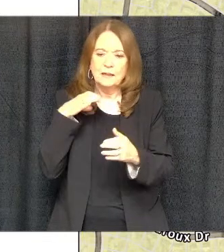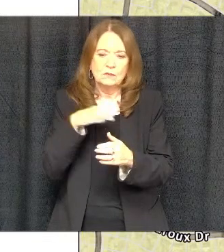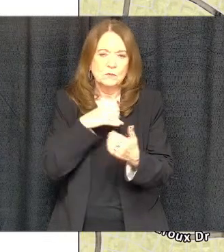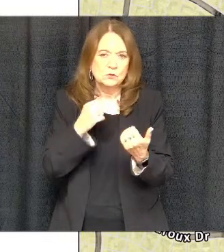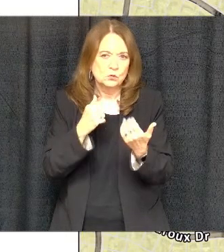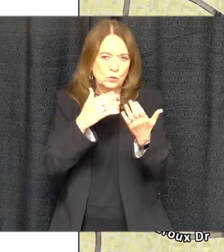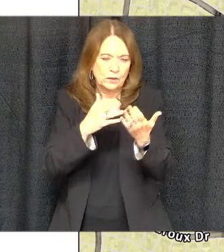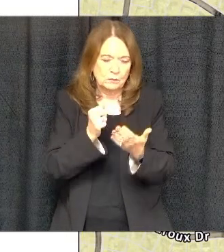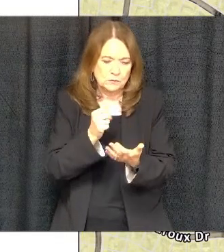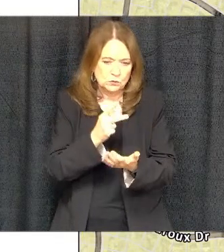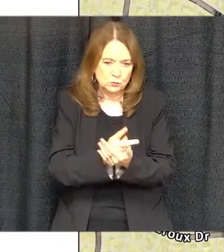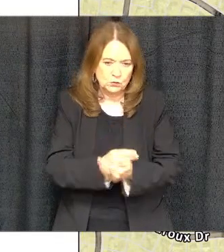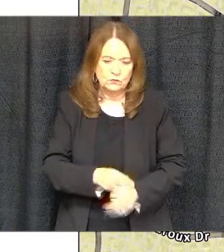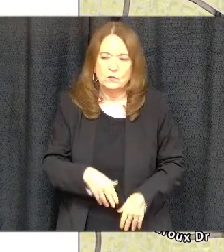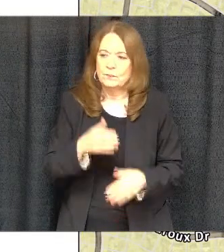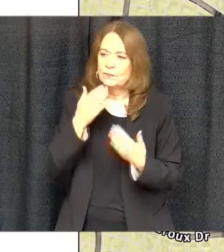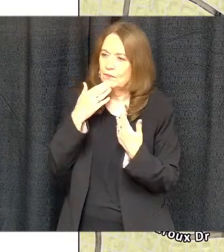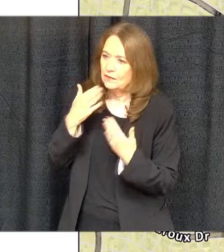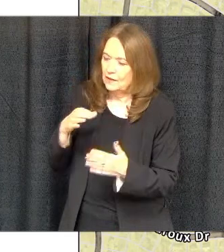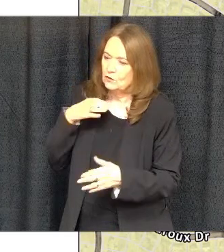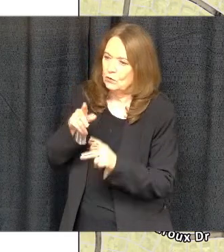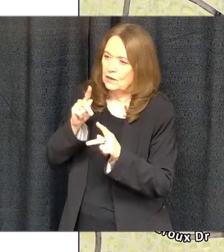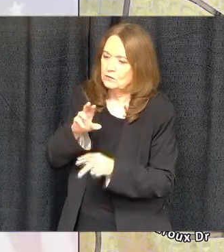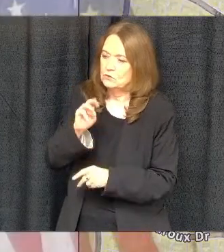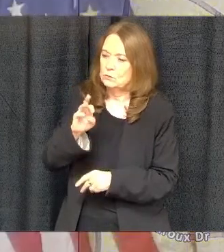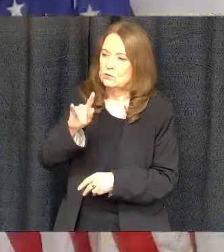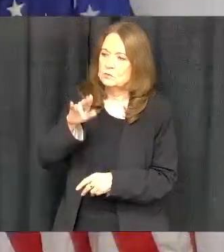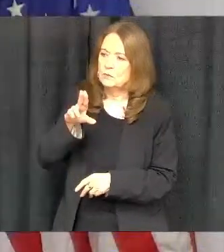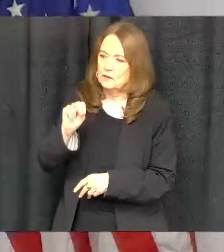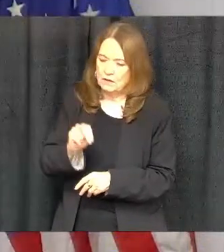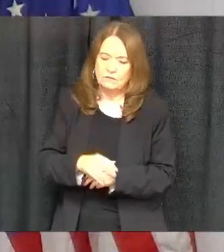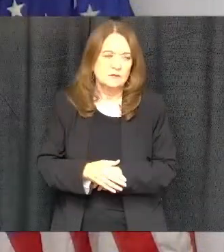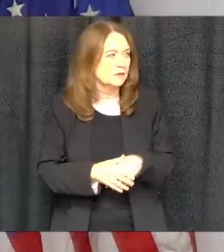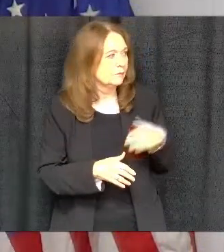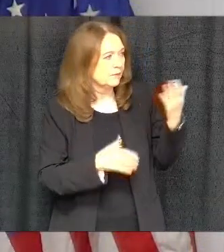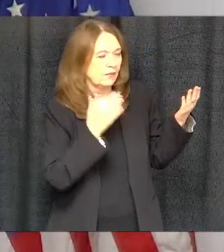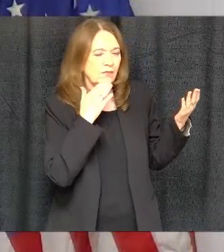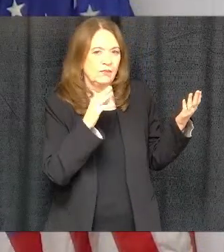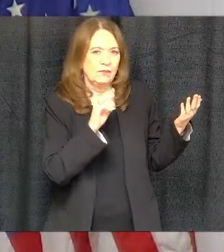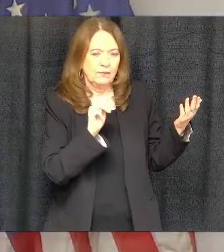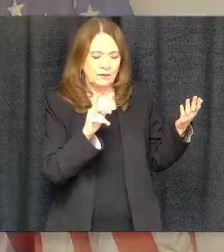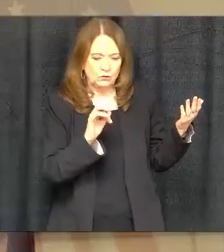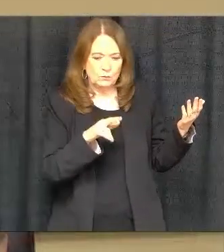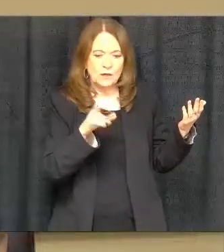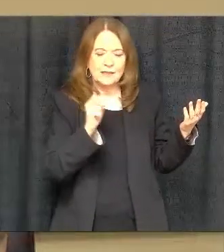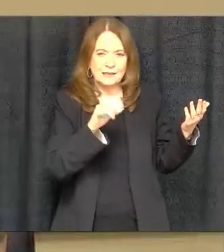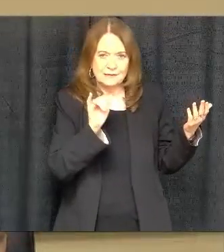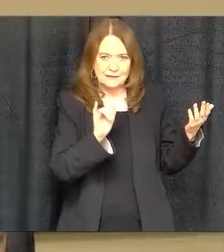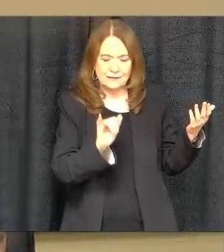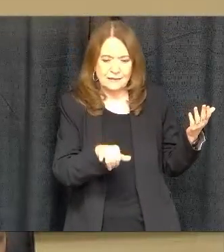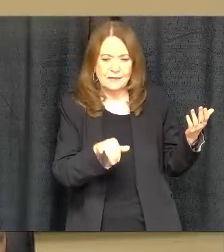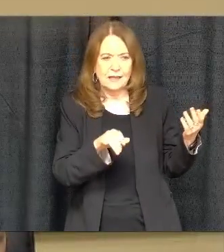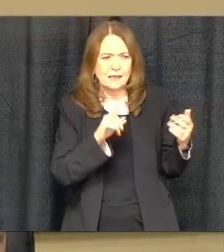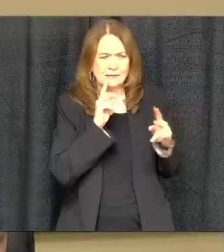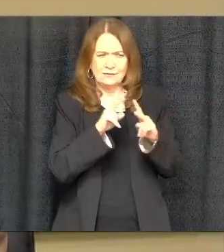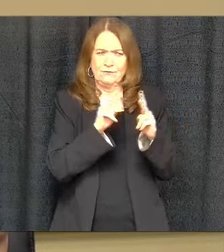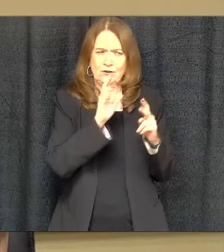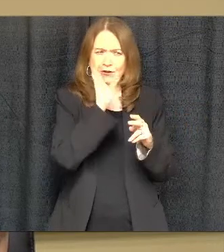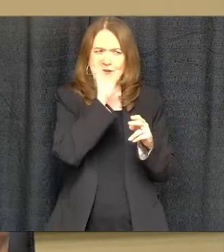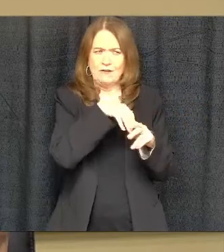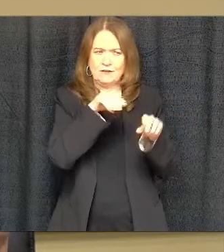approval. Thank you, Mr. Tindall. Councilperson McLaughlin, you're recognized. Thank you, Mayor. Yeah, that is a very odd